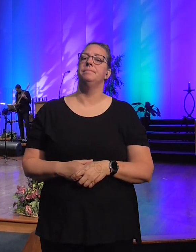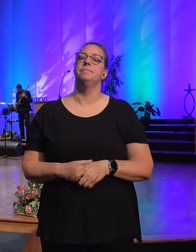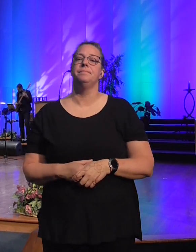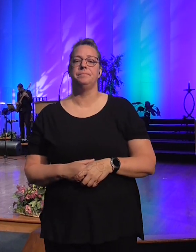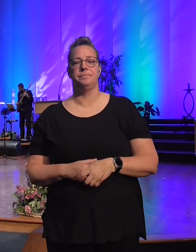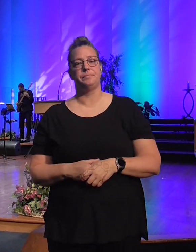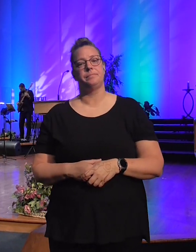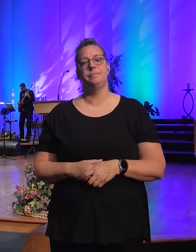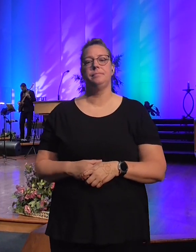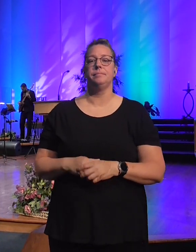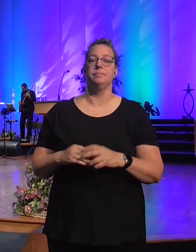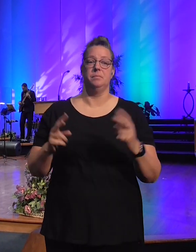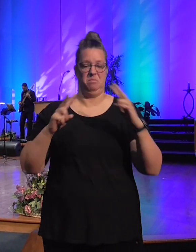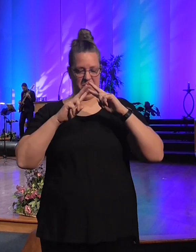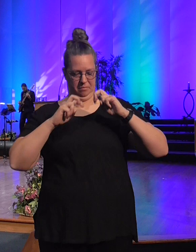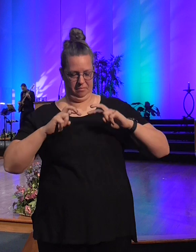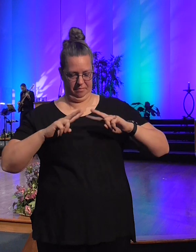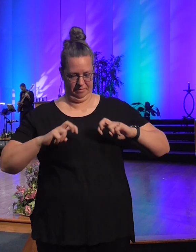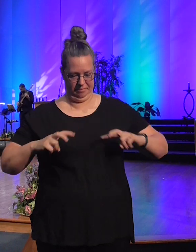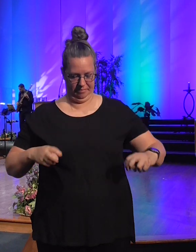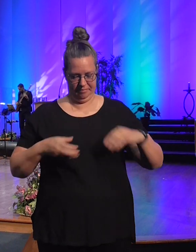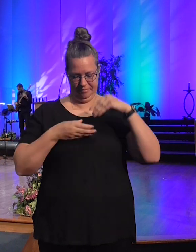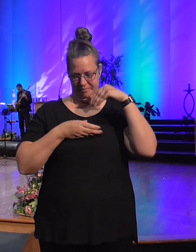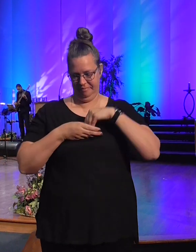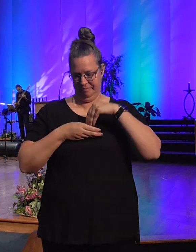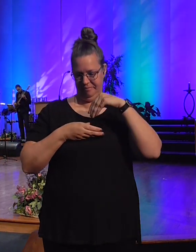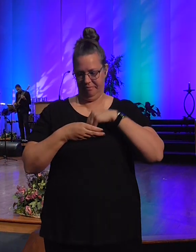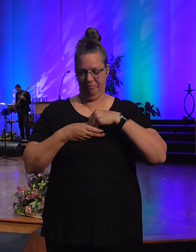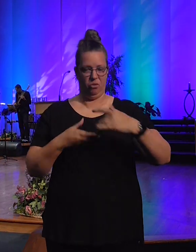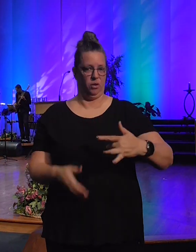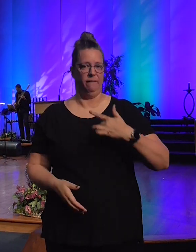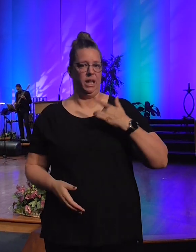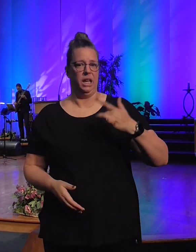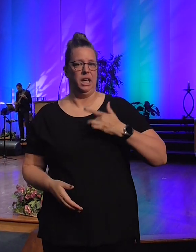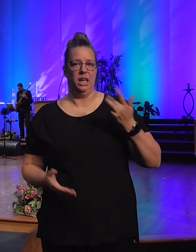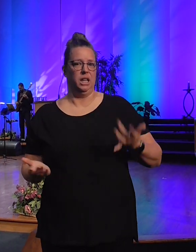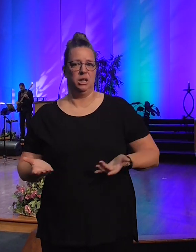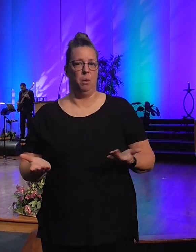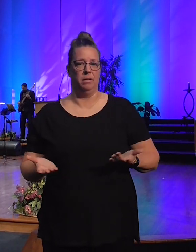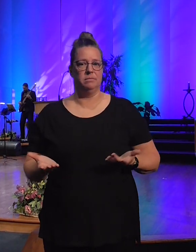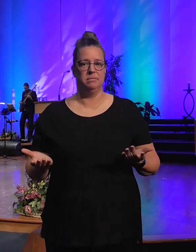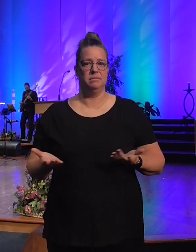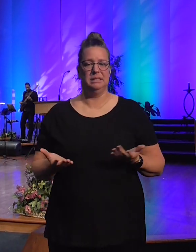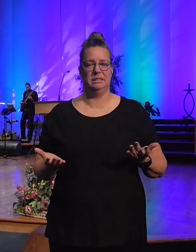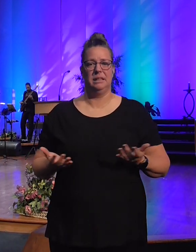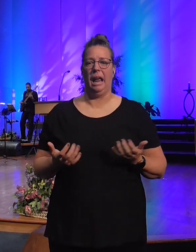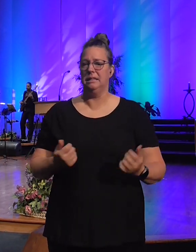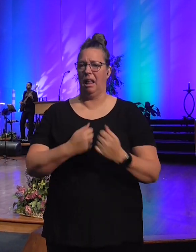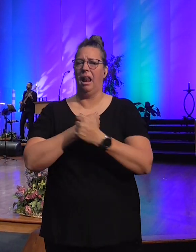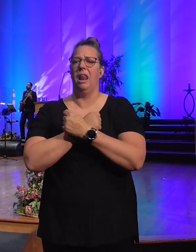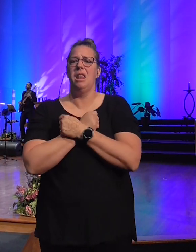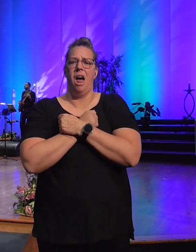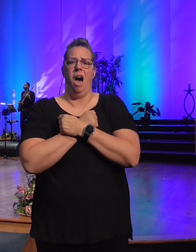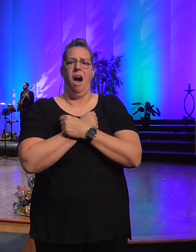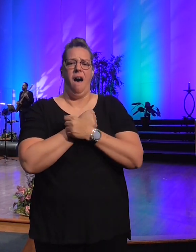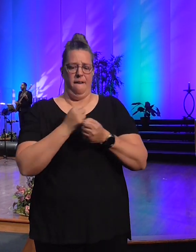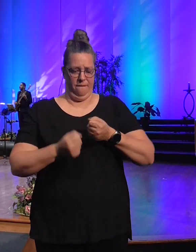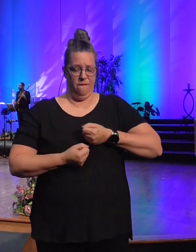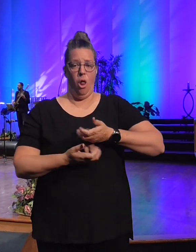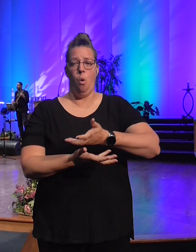be? Look inside you, what do you feel? Is love just flowing